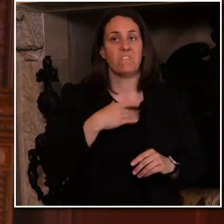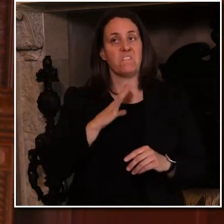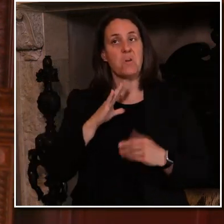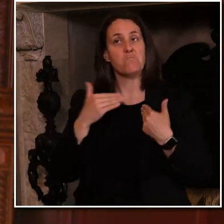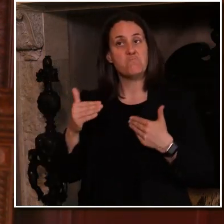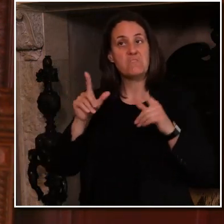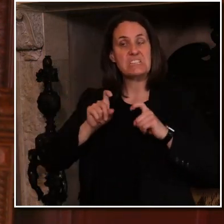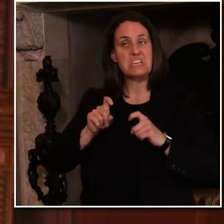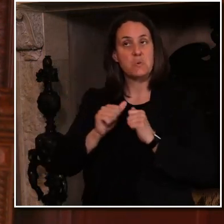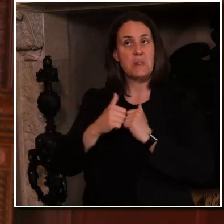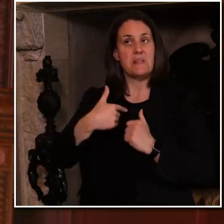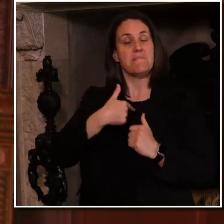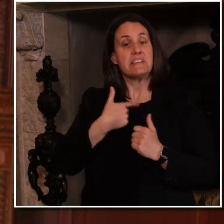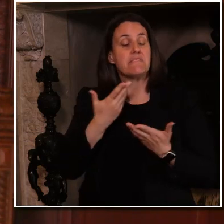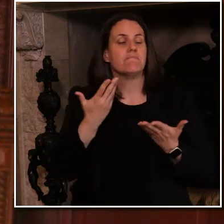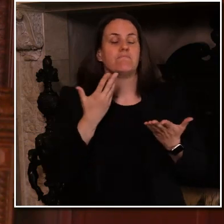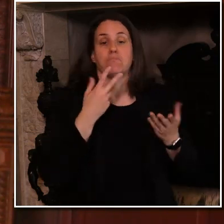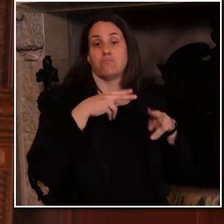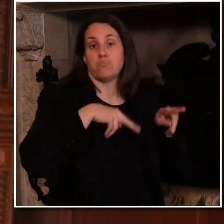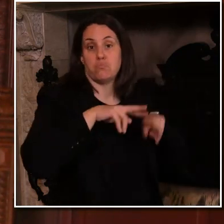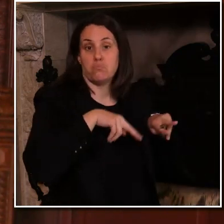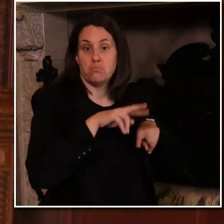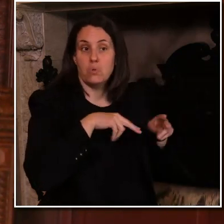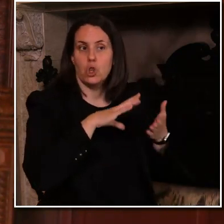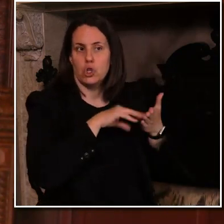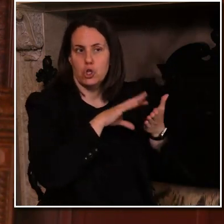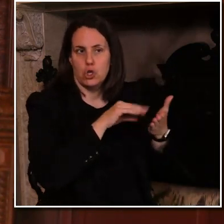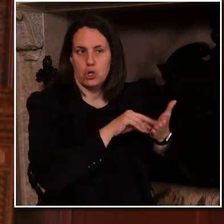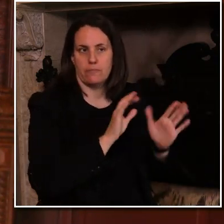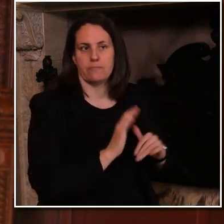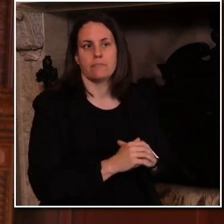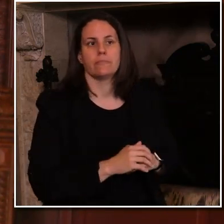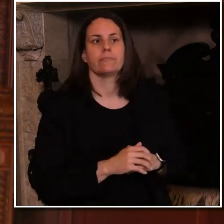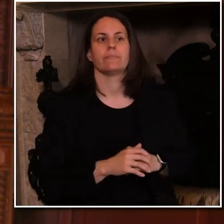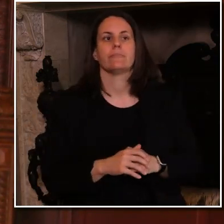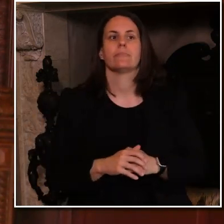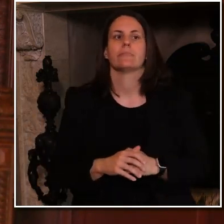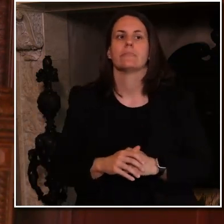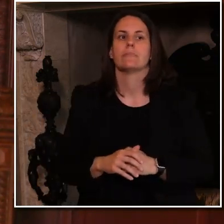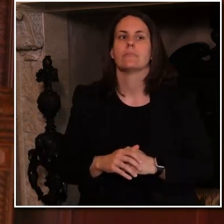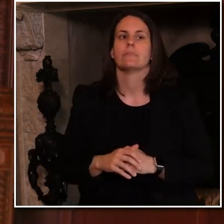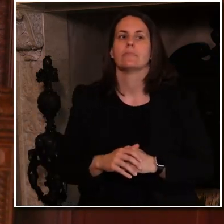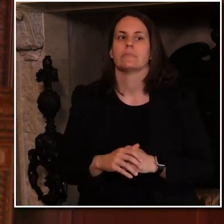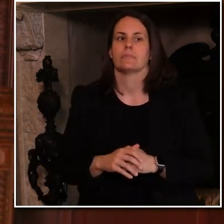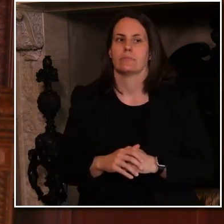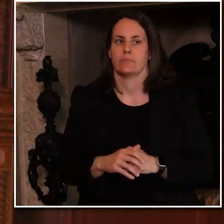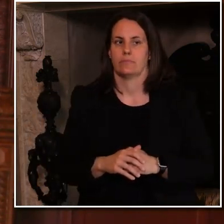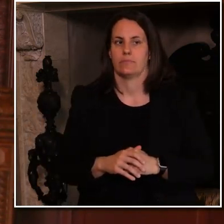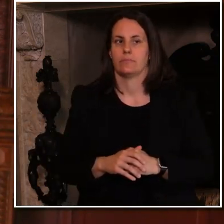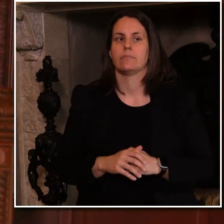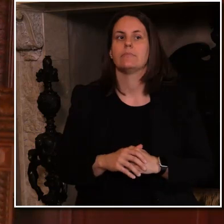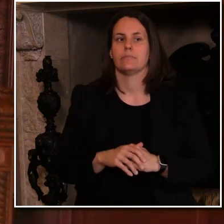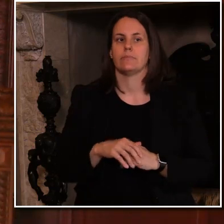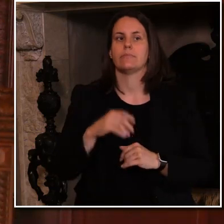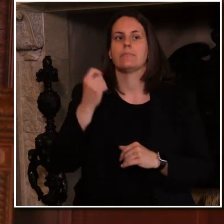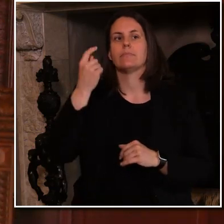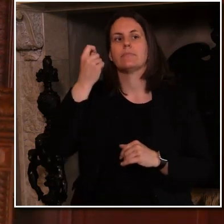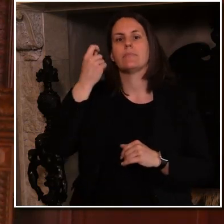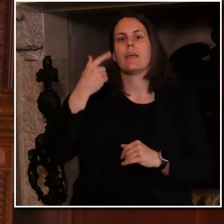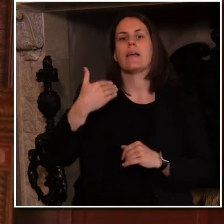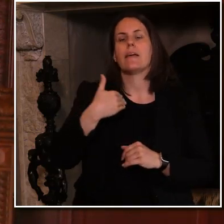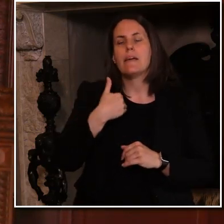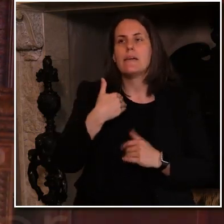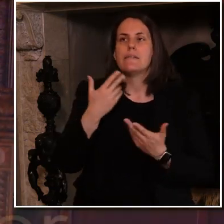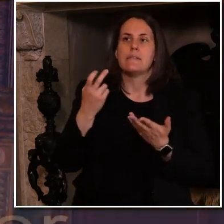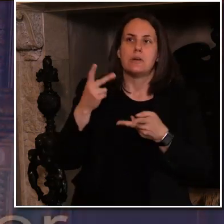two is under those specific circumstances where the FDA has granted compassionate use. Thank